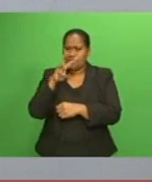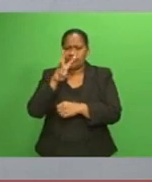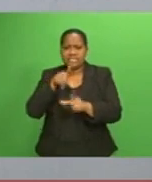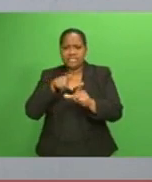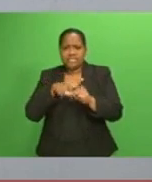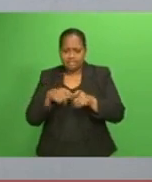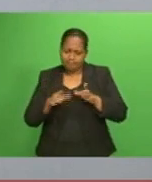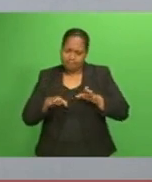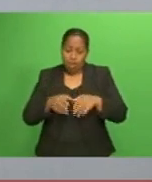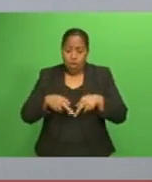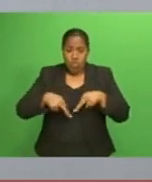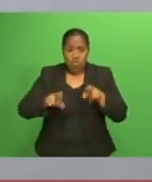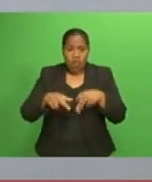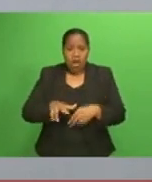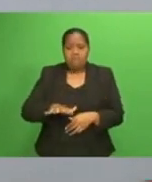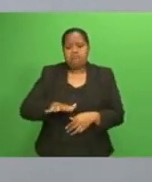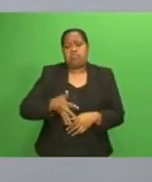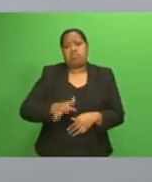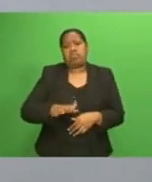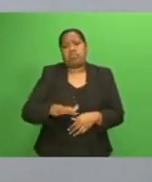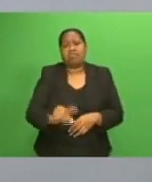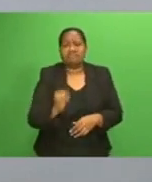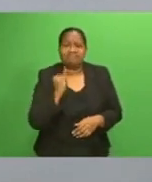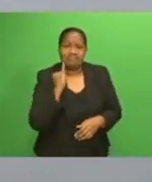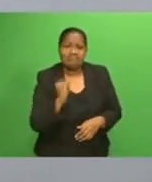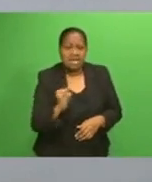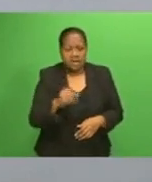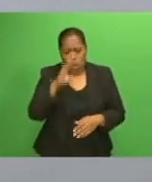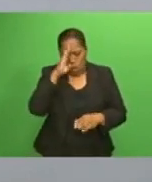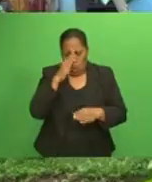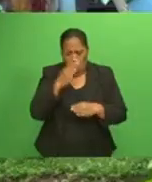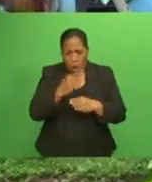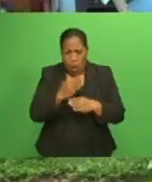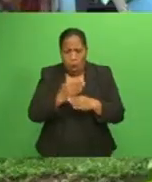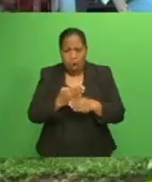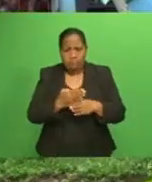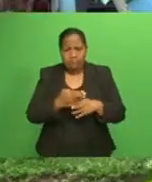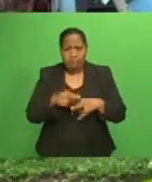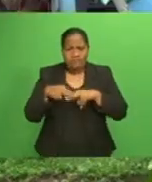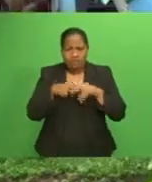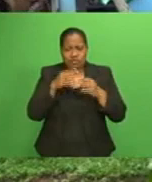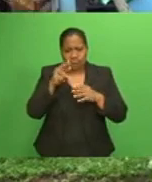road conditions is really bad. I hope the FRA fixes the roads quickly.